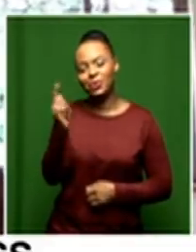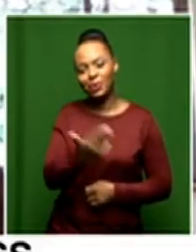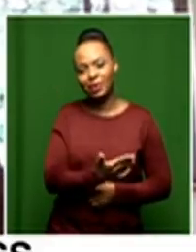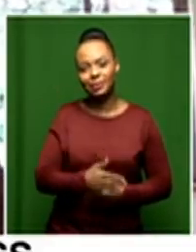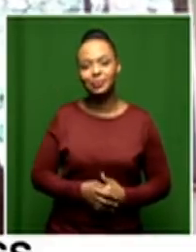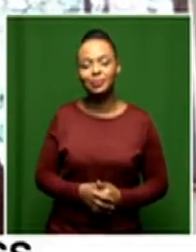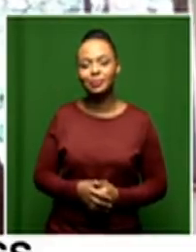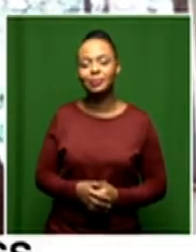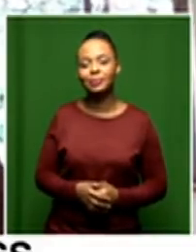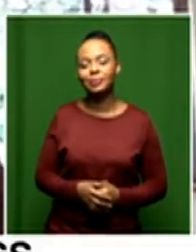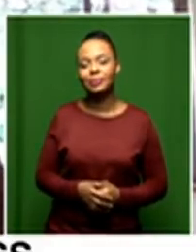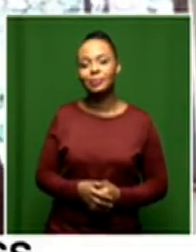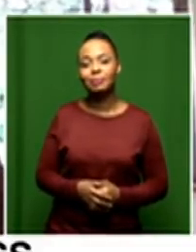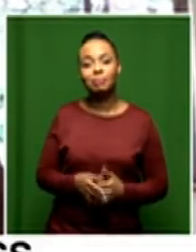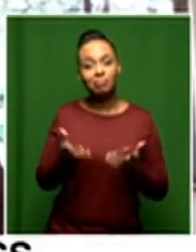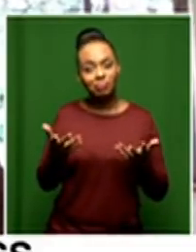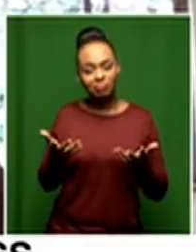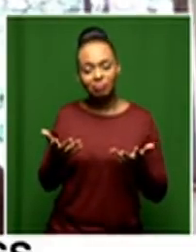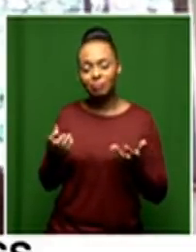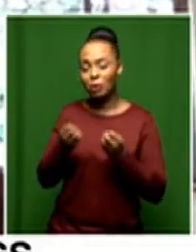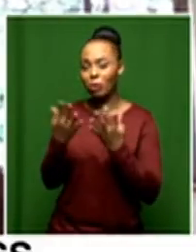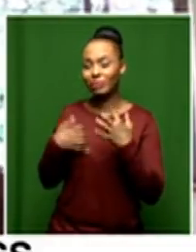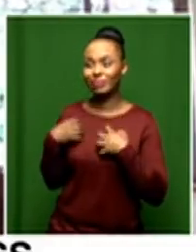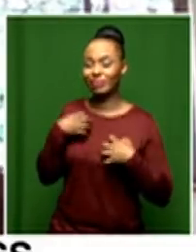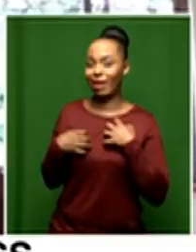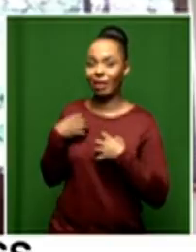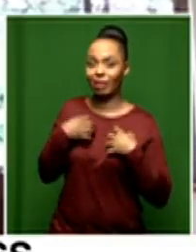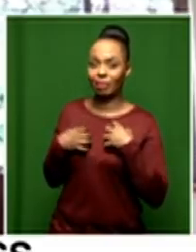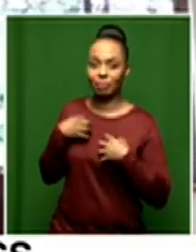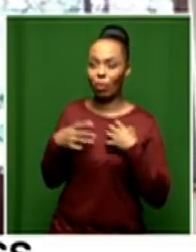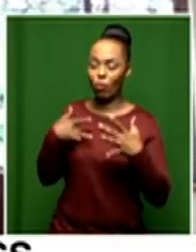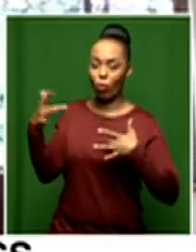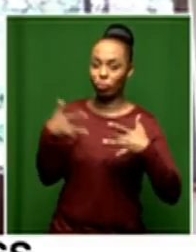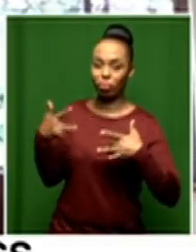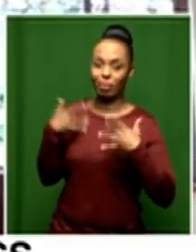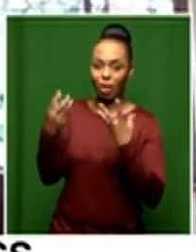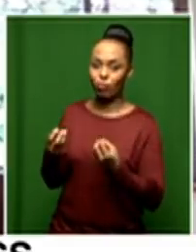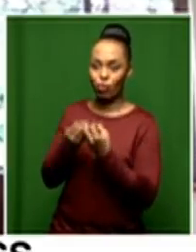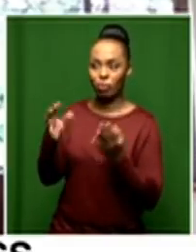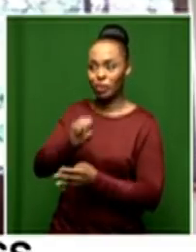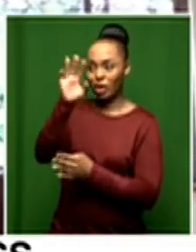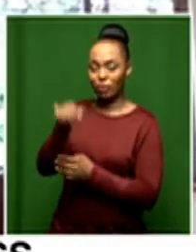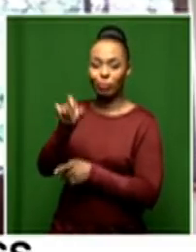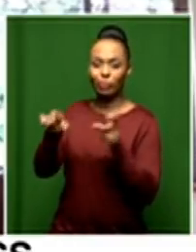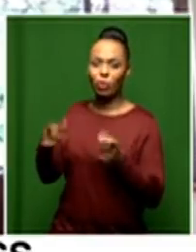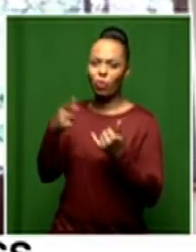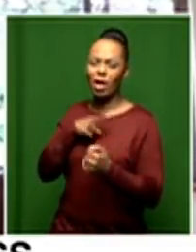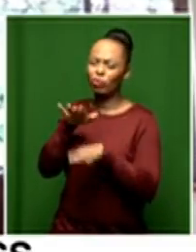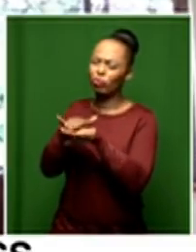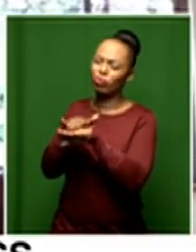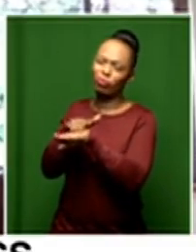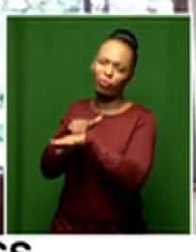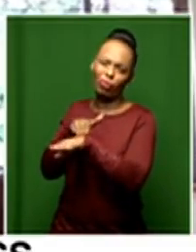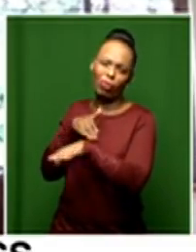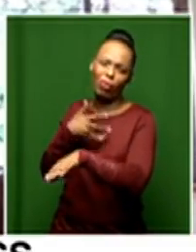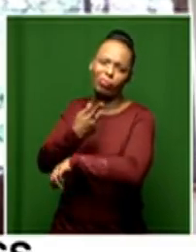Yeah. So there is a lot of anxiety among South Africans about the very slow pace